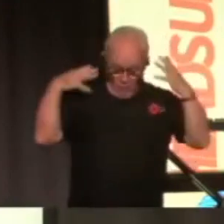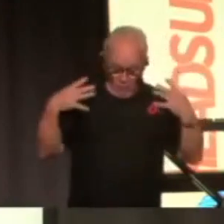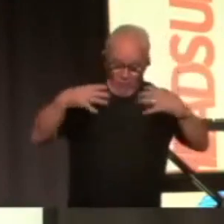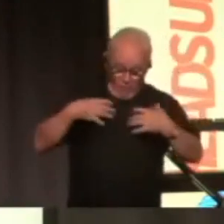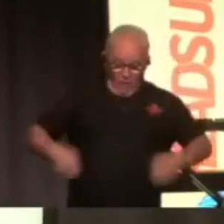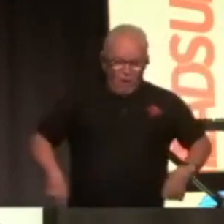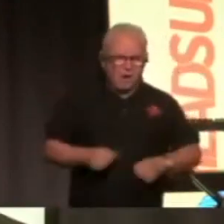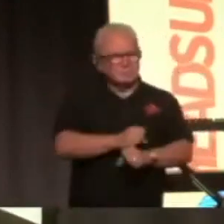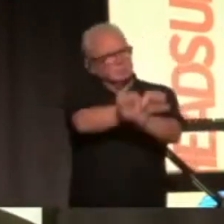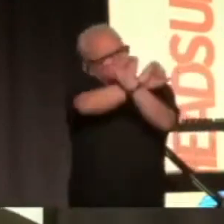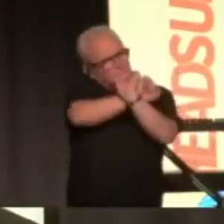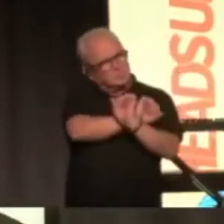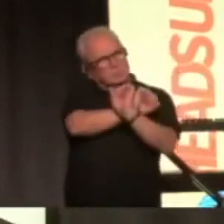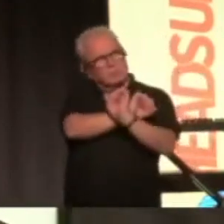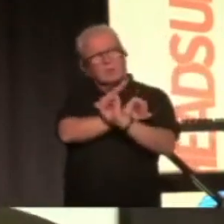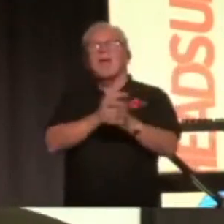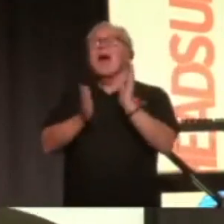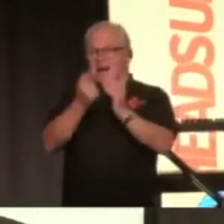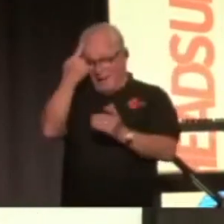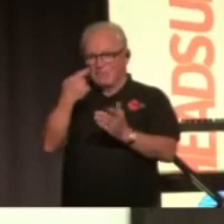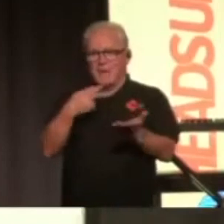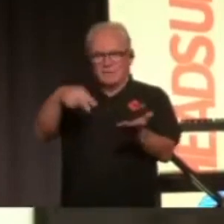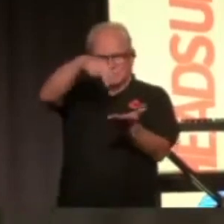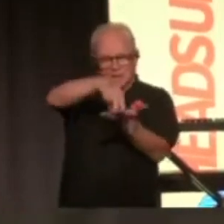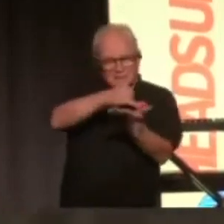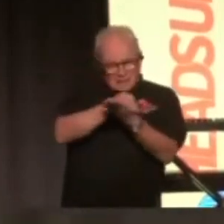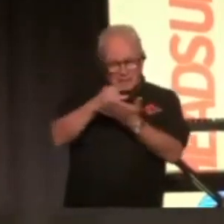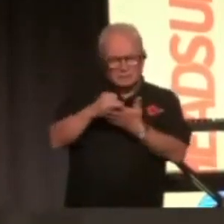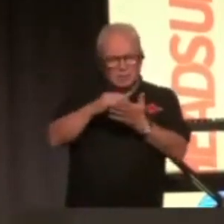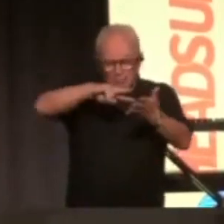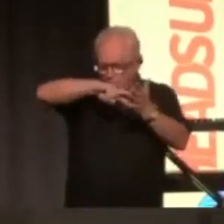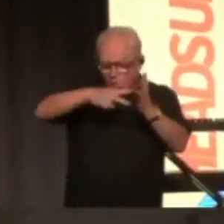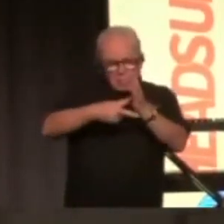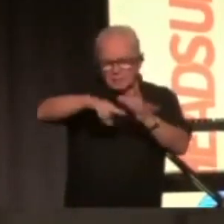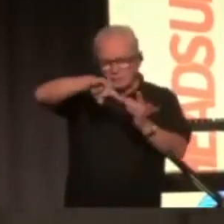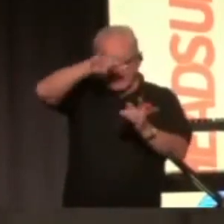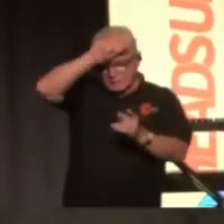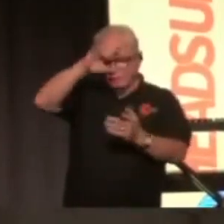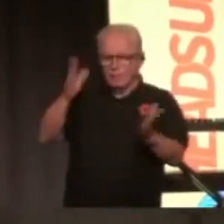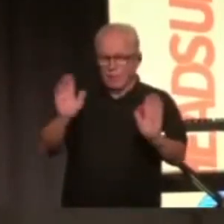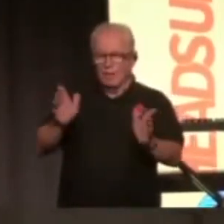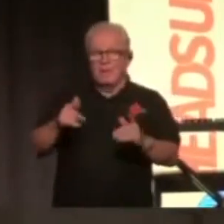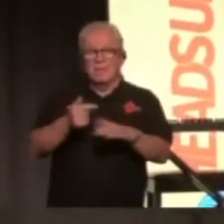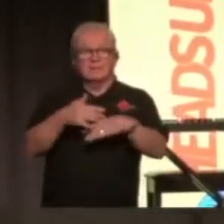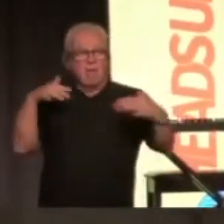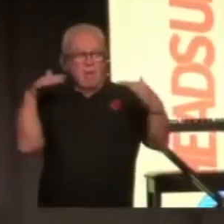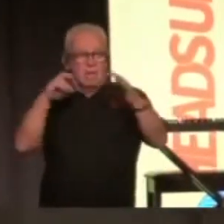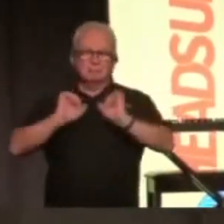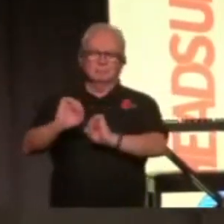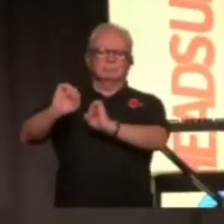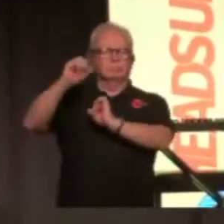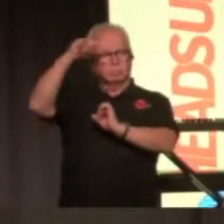be able to stand. Stand against the wiles of the devil. That's what is that? That's the tactics of the devil.